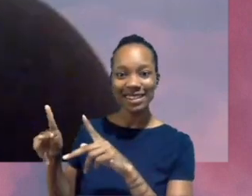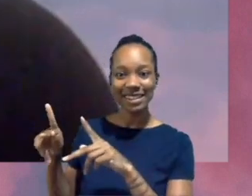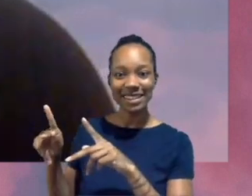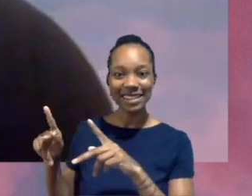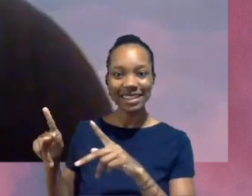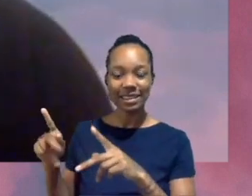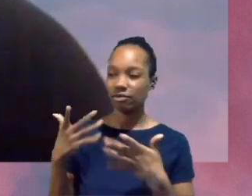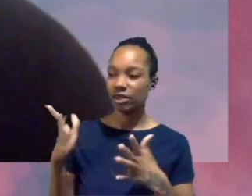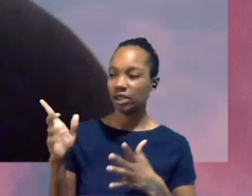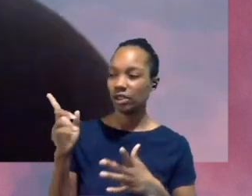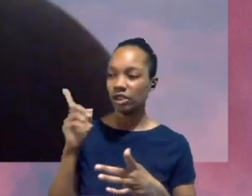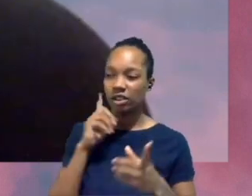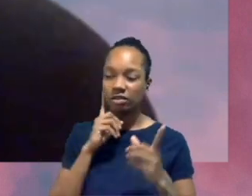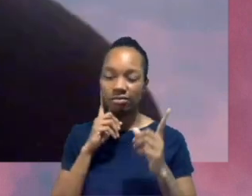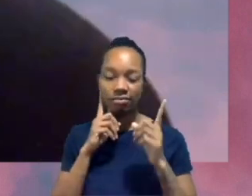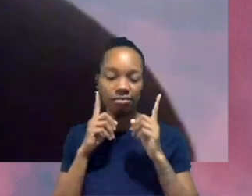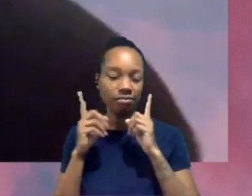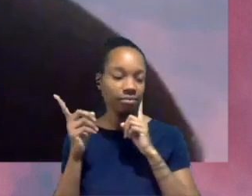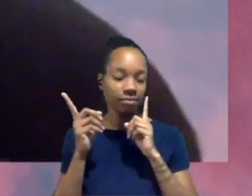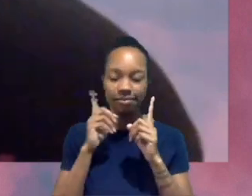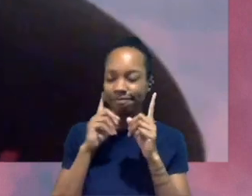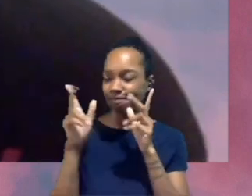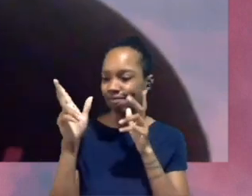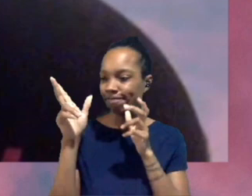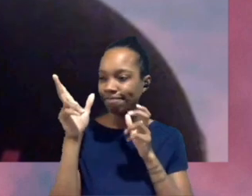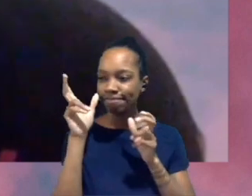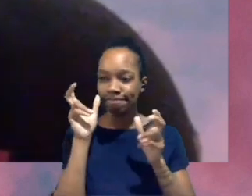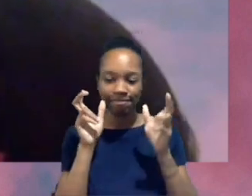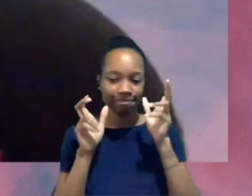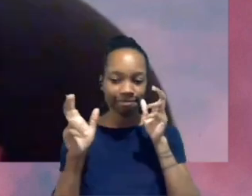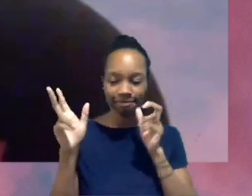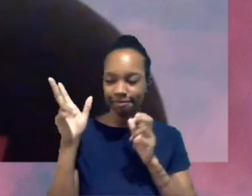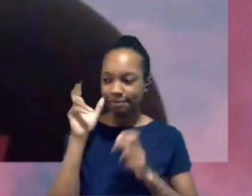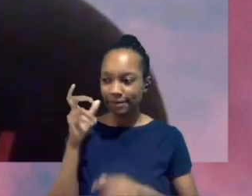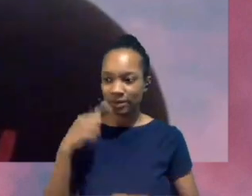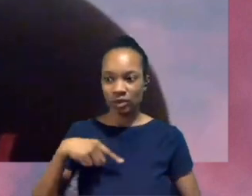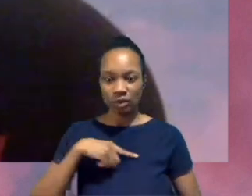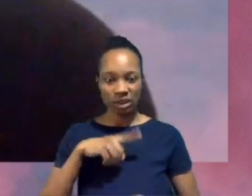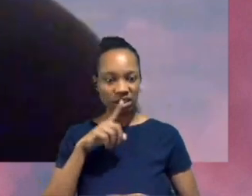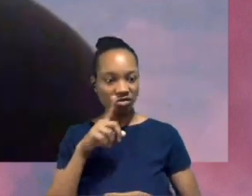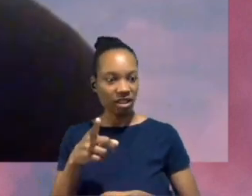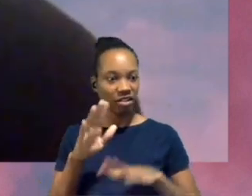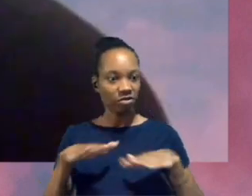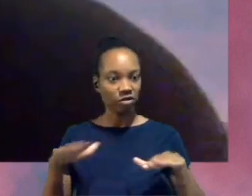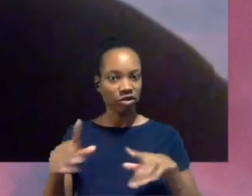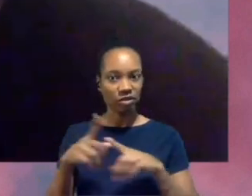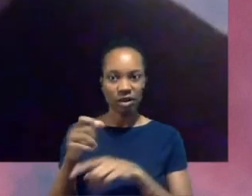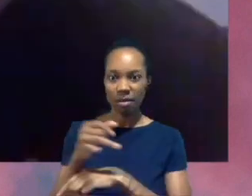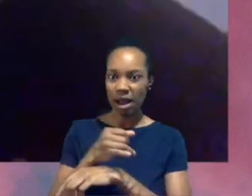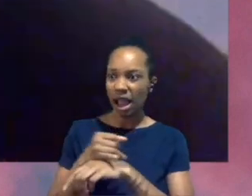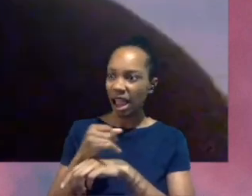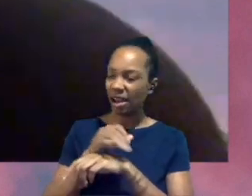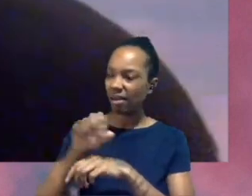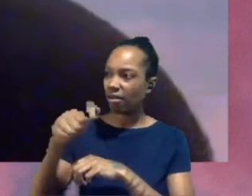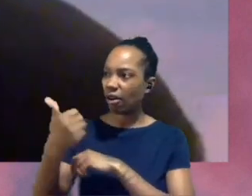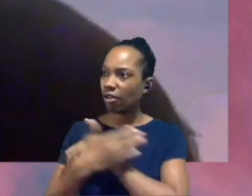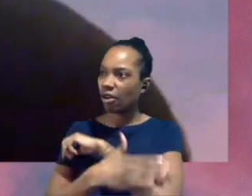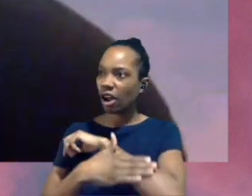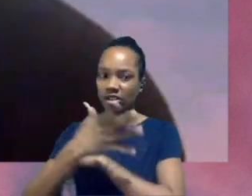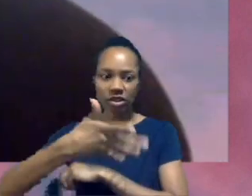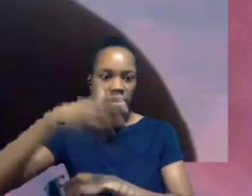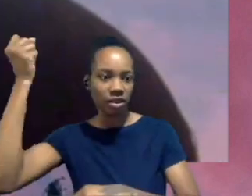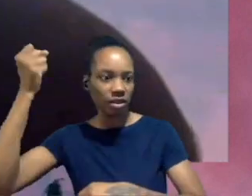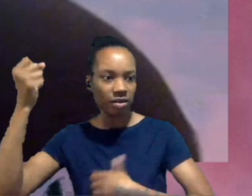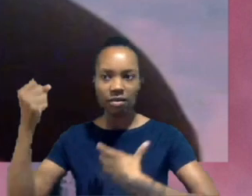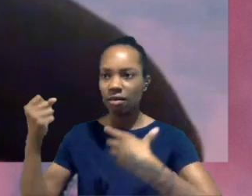all before. We are the orphan children of an archipelago, carelessly adopted by other countries for a rich